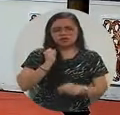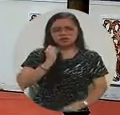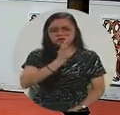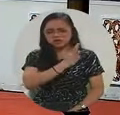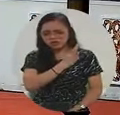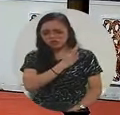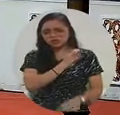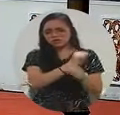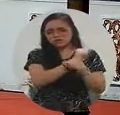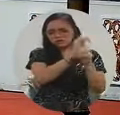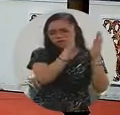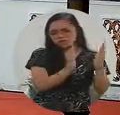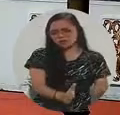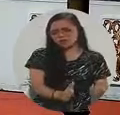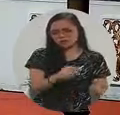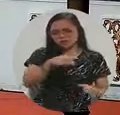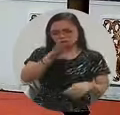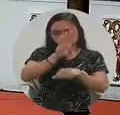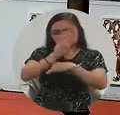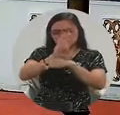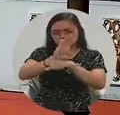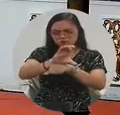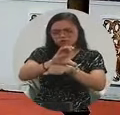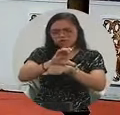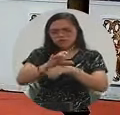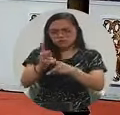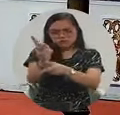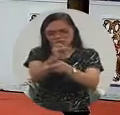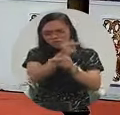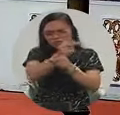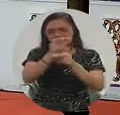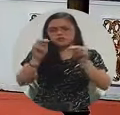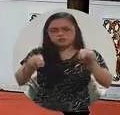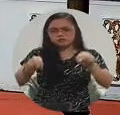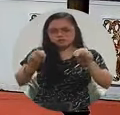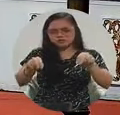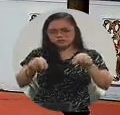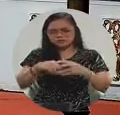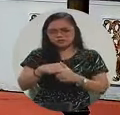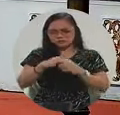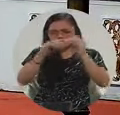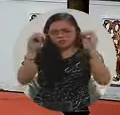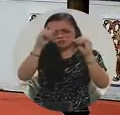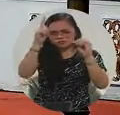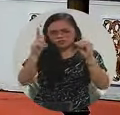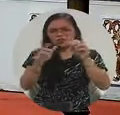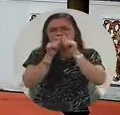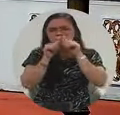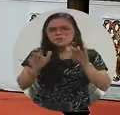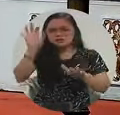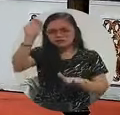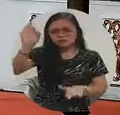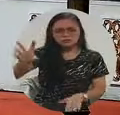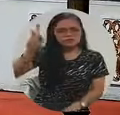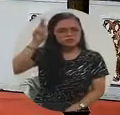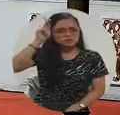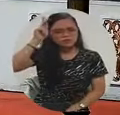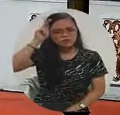workers, our staff of Bible Baptist Church. Continue to take care of the need that we have. Oh God, bless Pastor